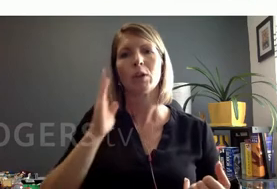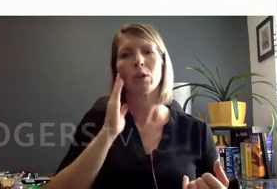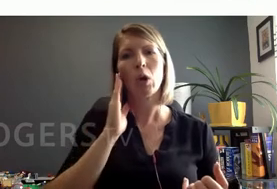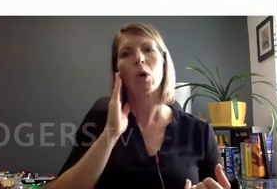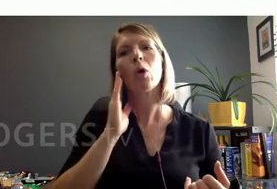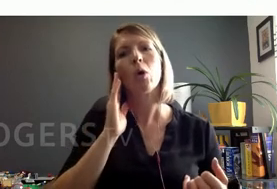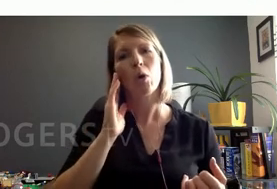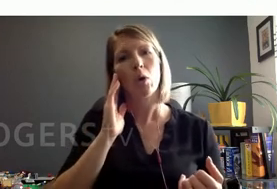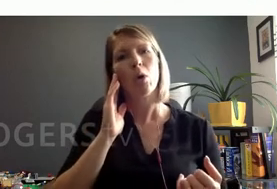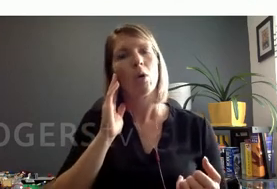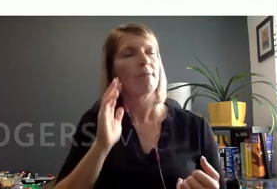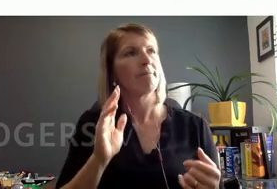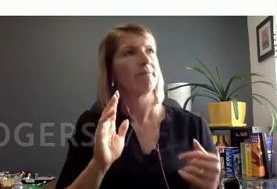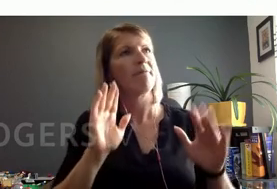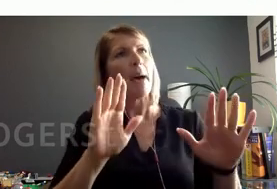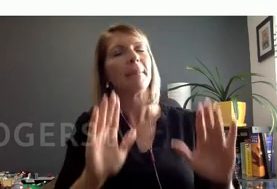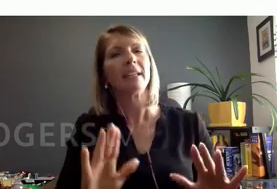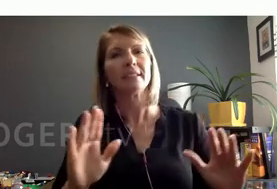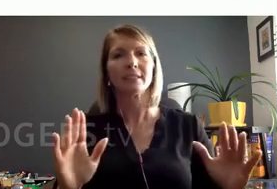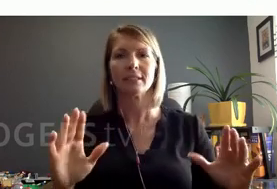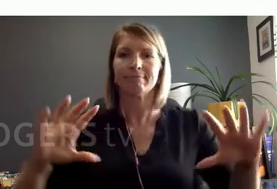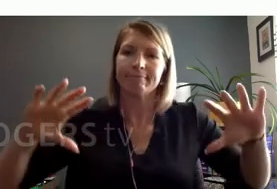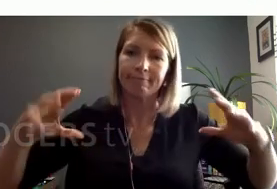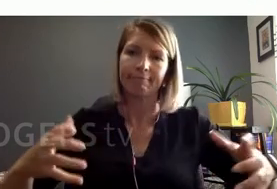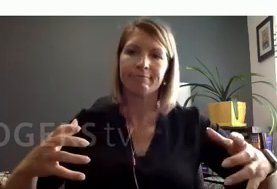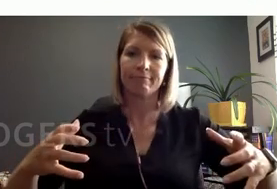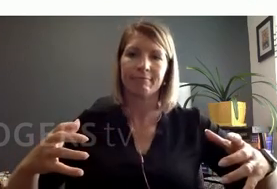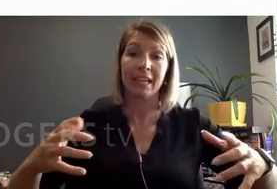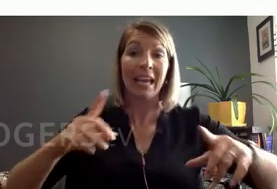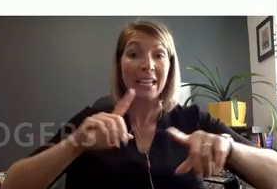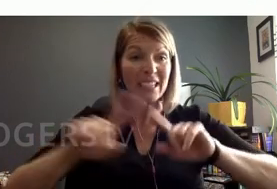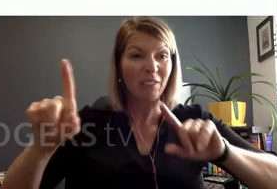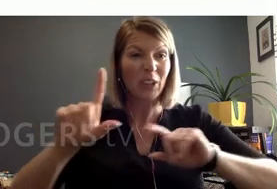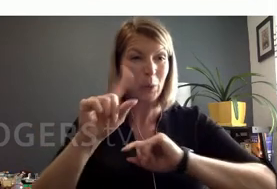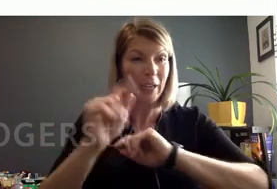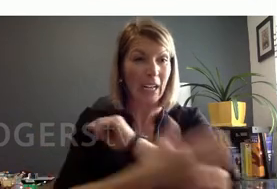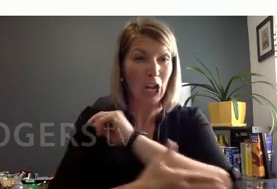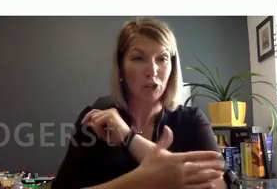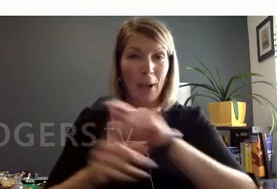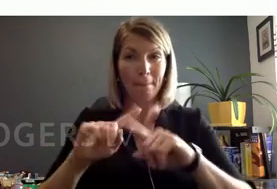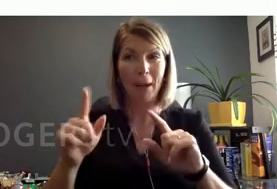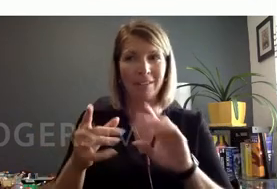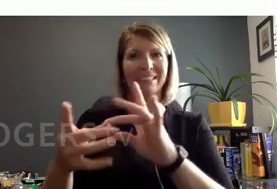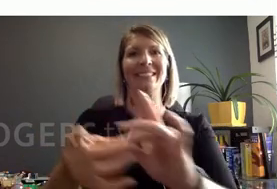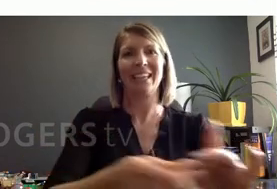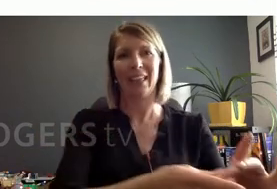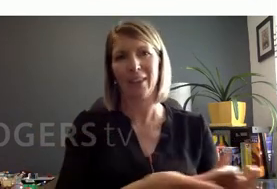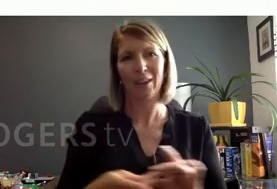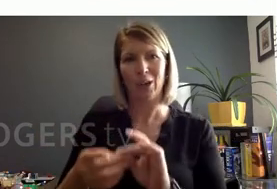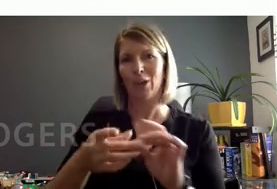you know, amalgam of diversity and richness that we're very, very proud of and we're very excited to keep going